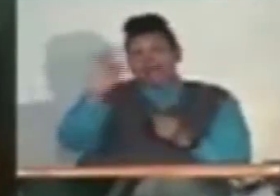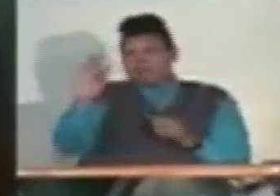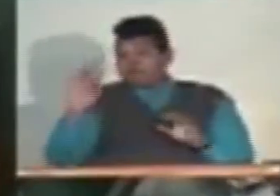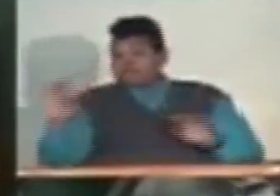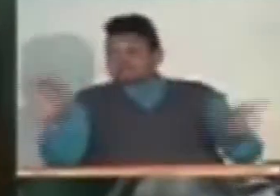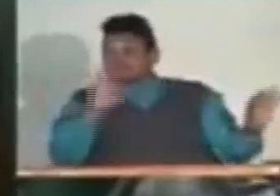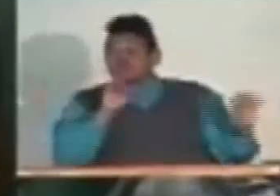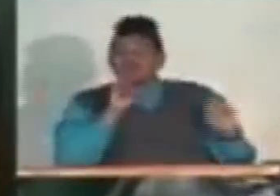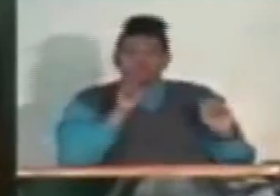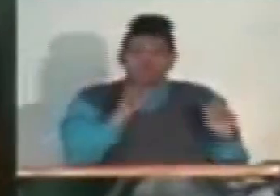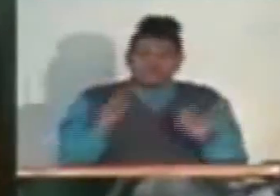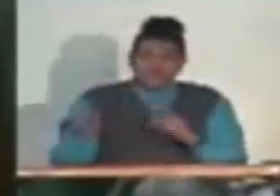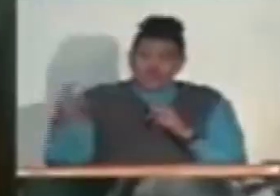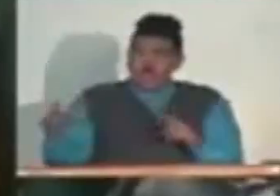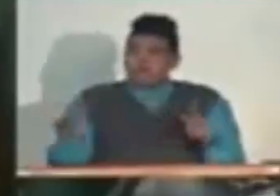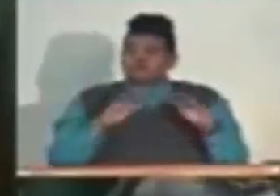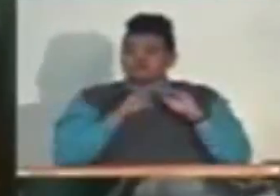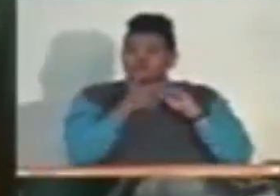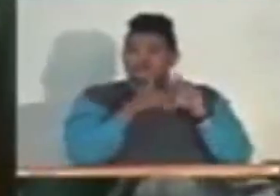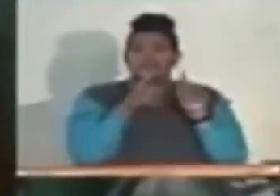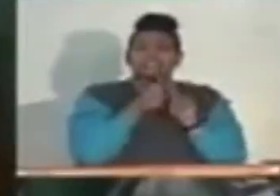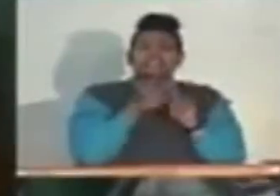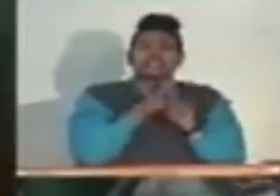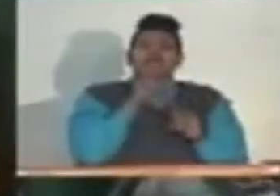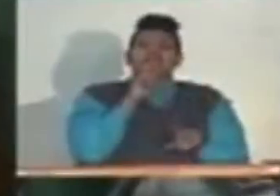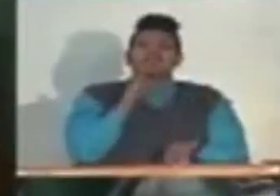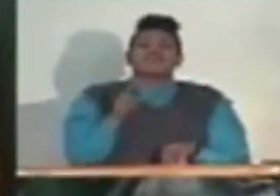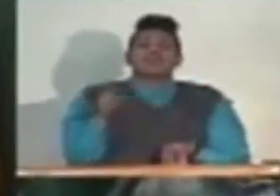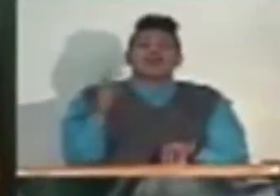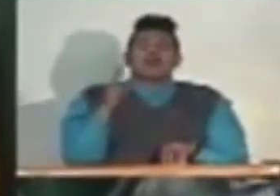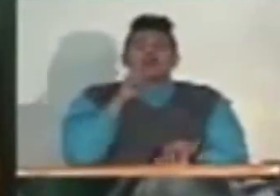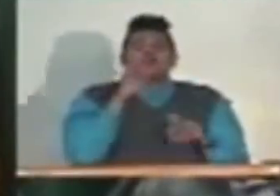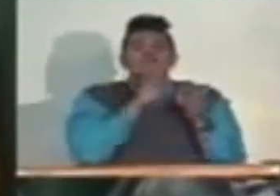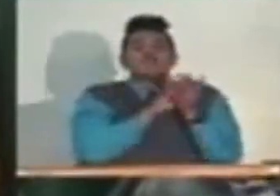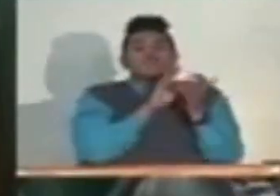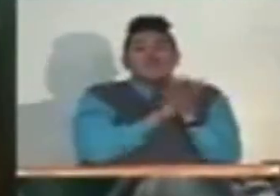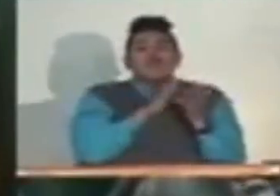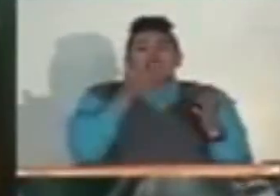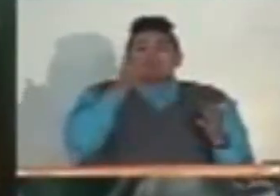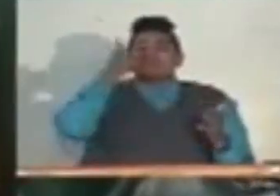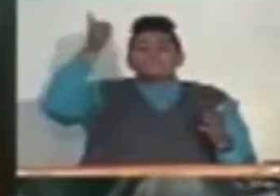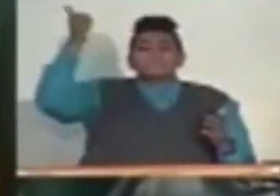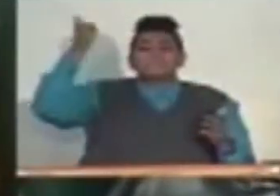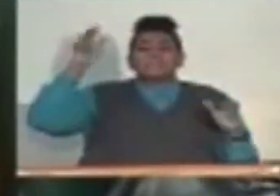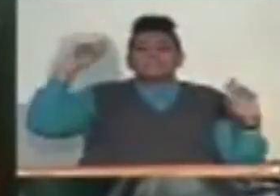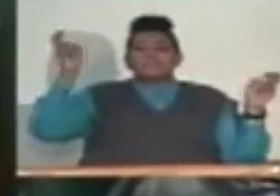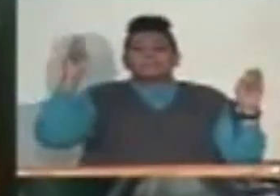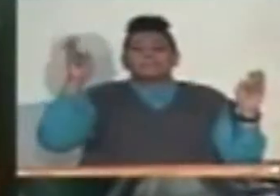IMF was restored. Jamaica had the record as the best